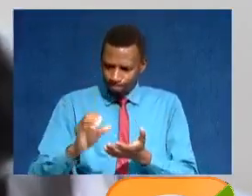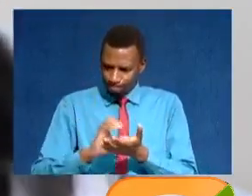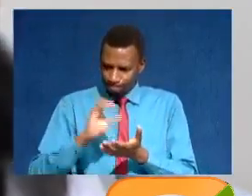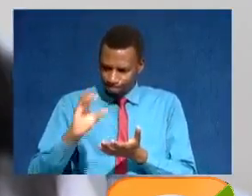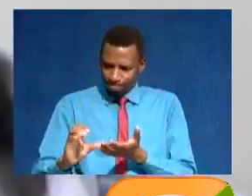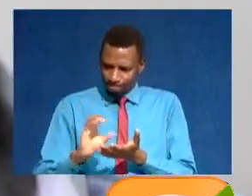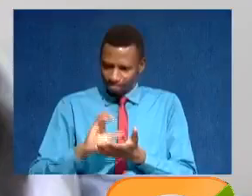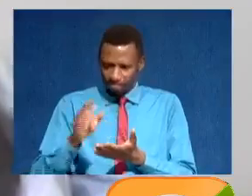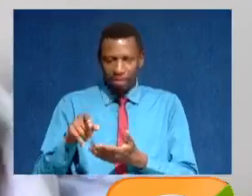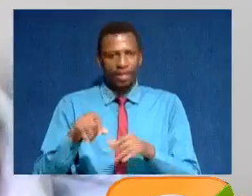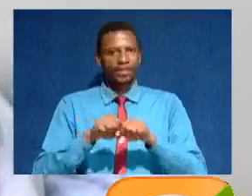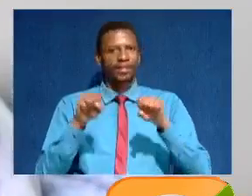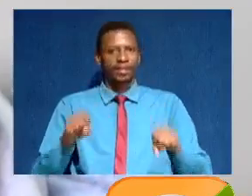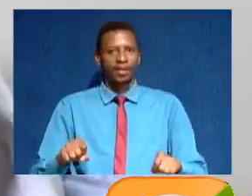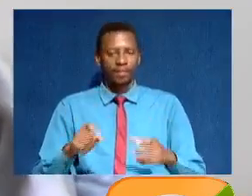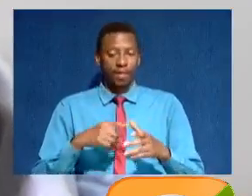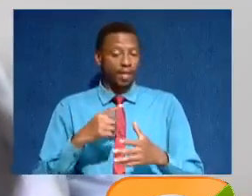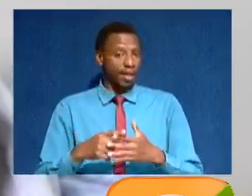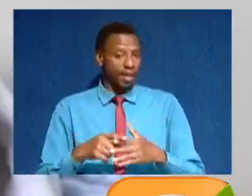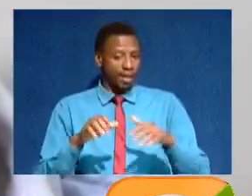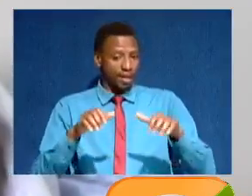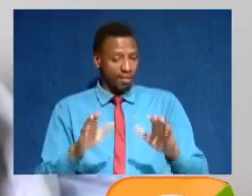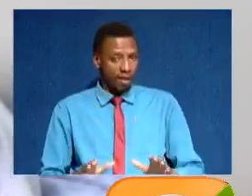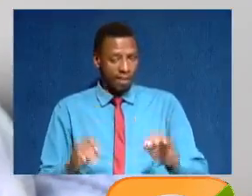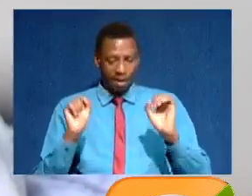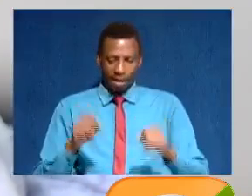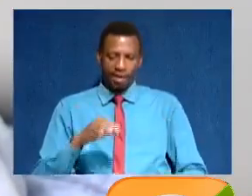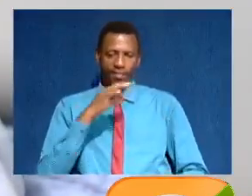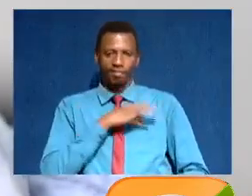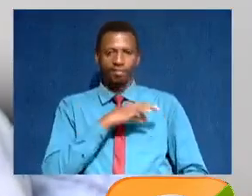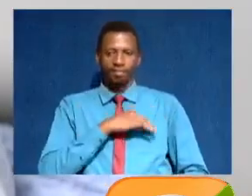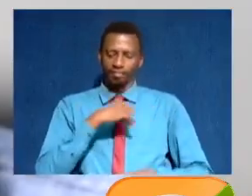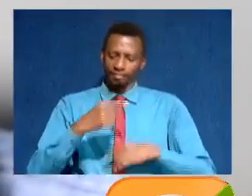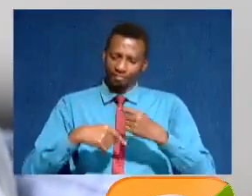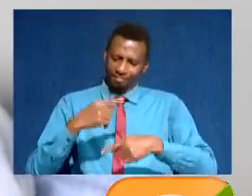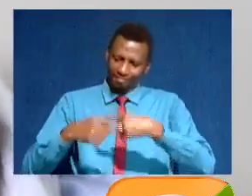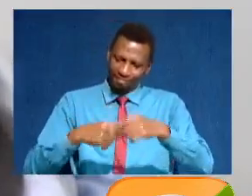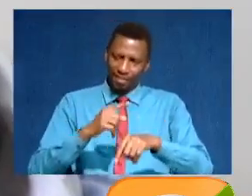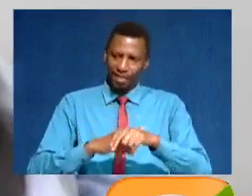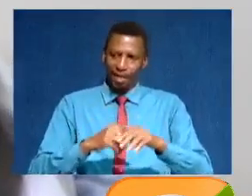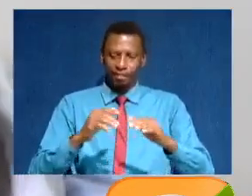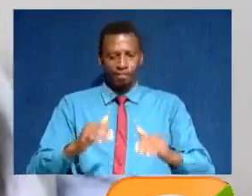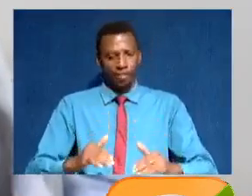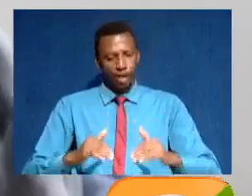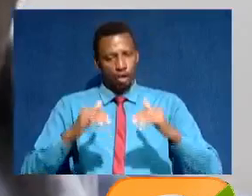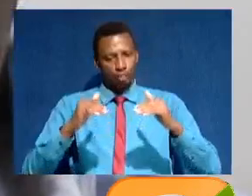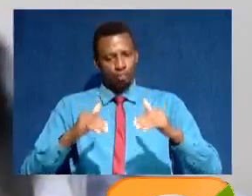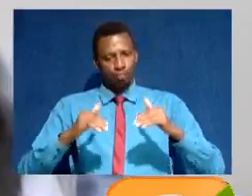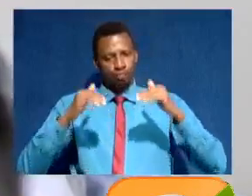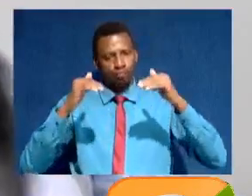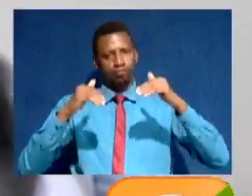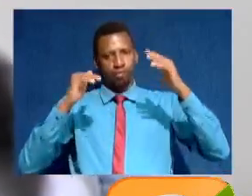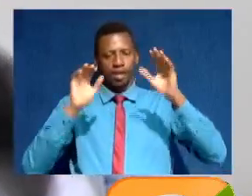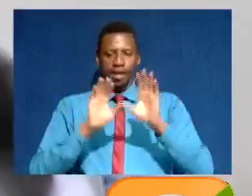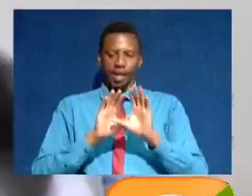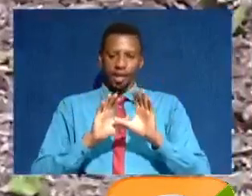system, and farmers can continue to benefit continuously as long as they continue to improve in the environment, which will be beneficial